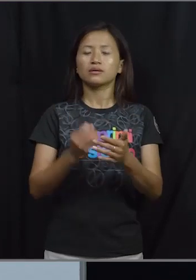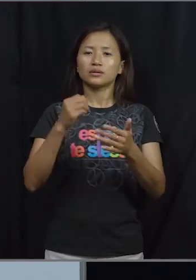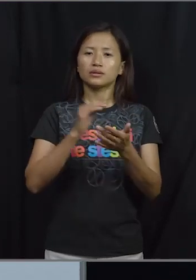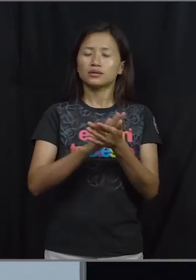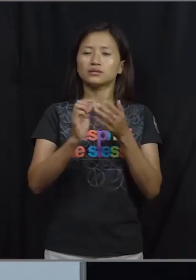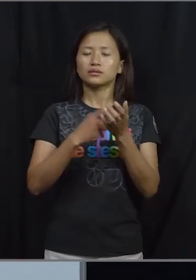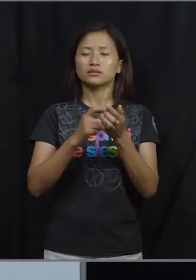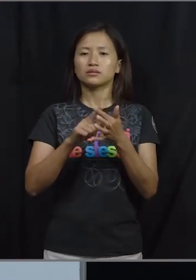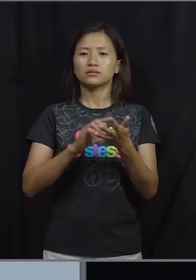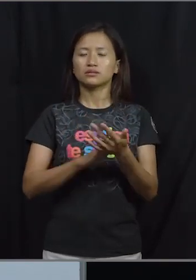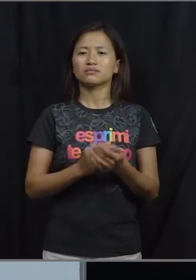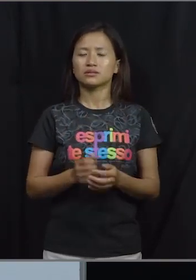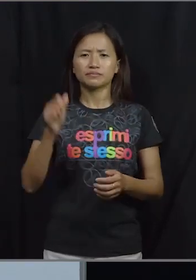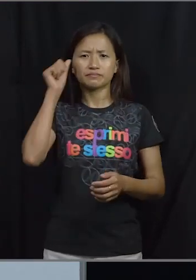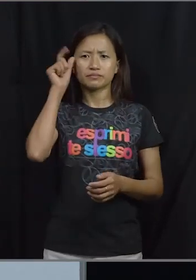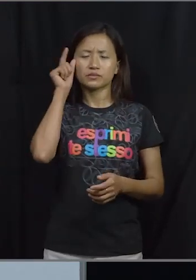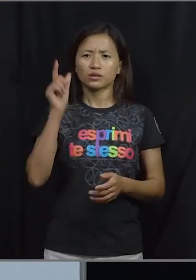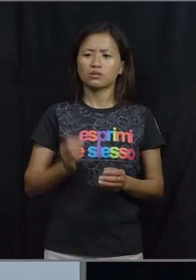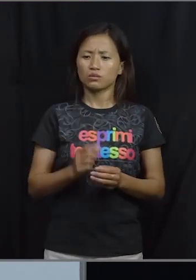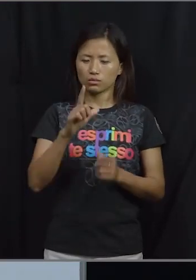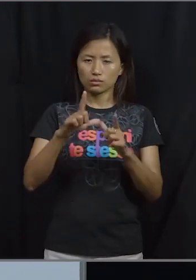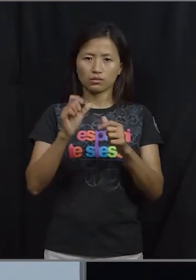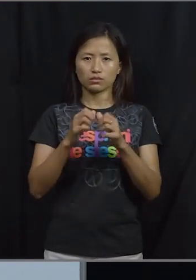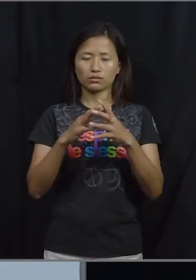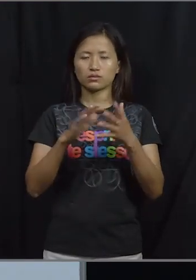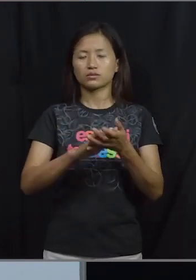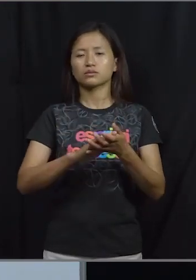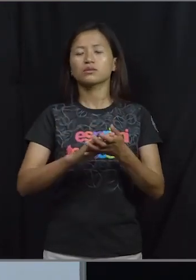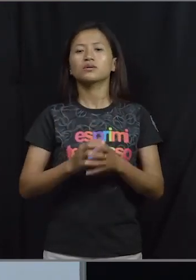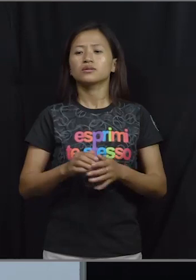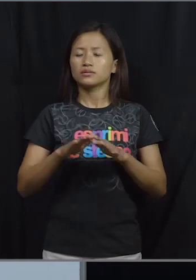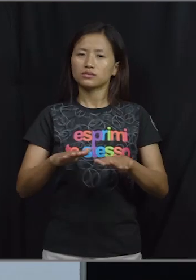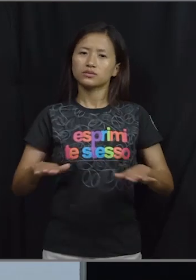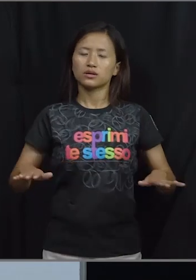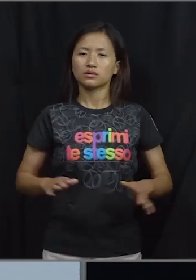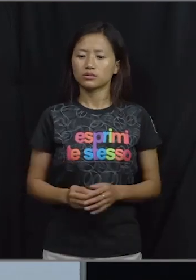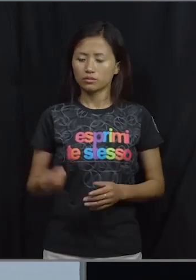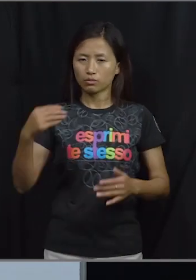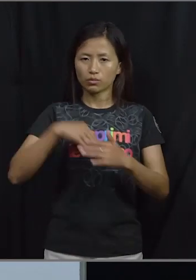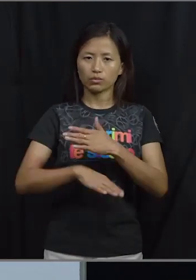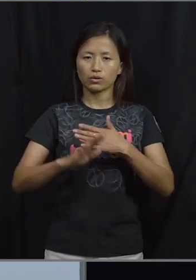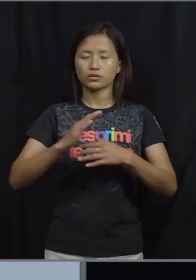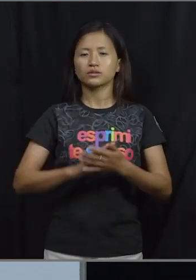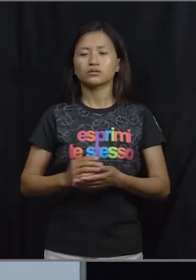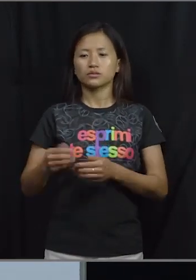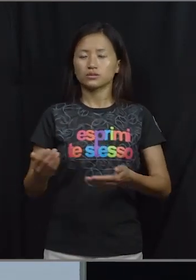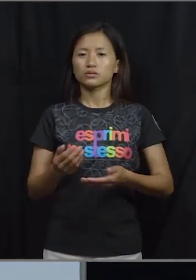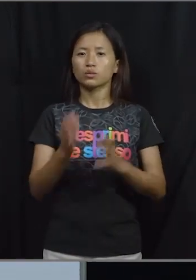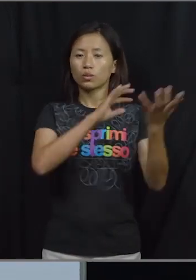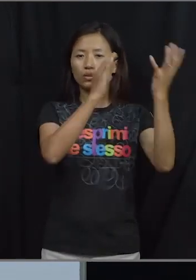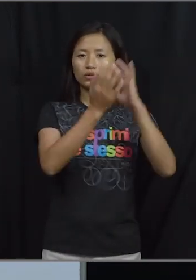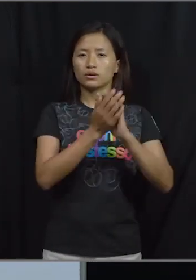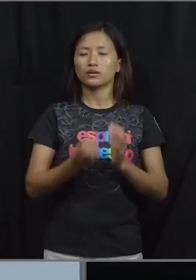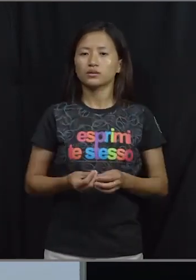for example, there are some certain laws and customs, right? So as the child is born into this world, he'll definitely get